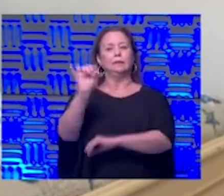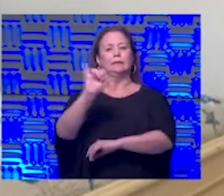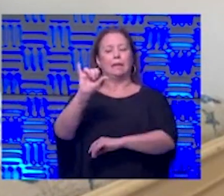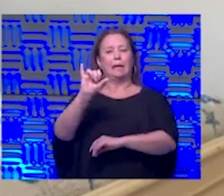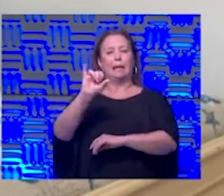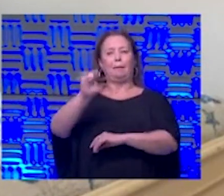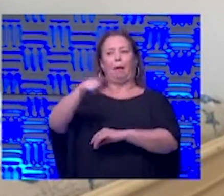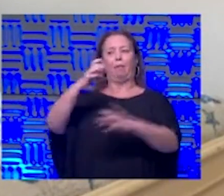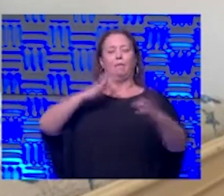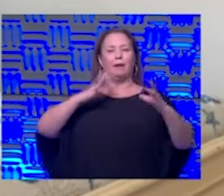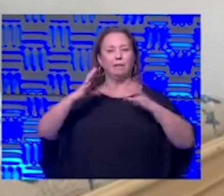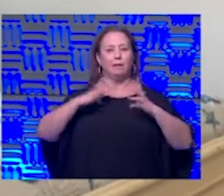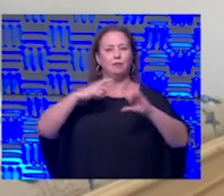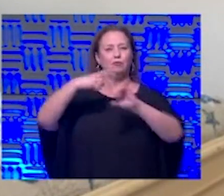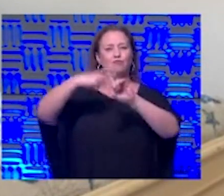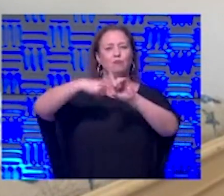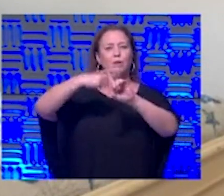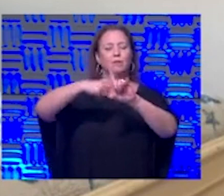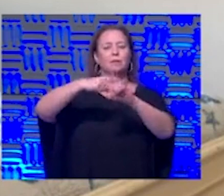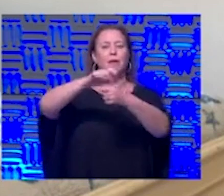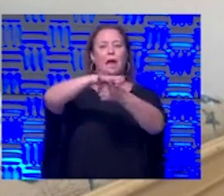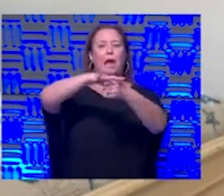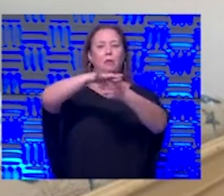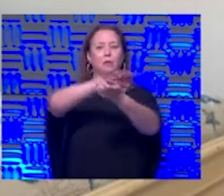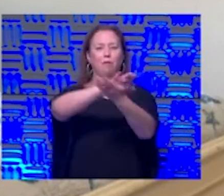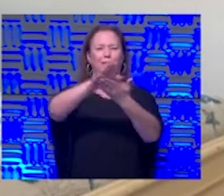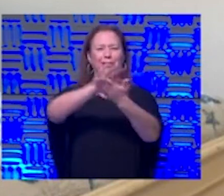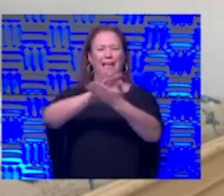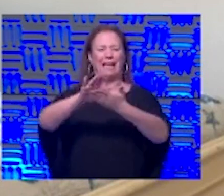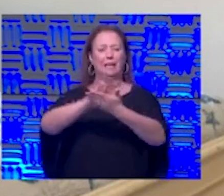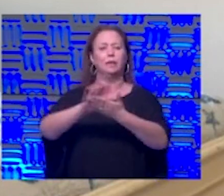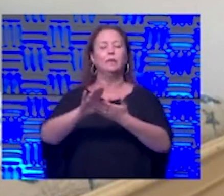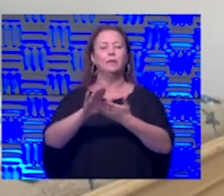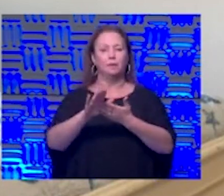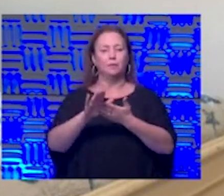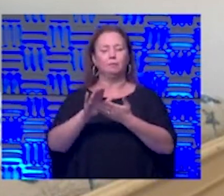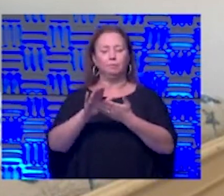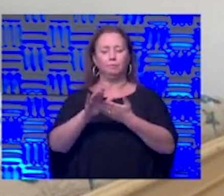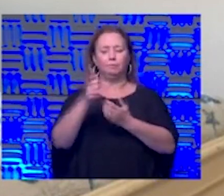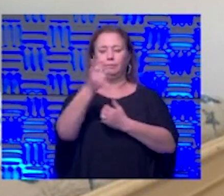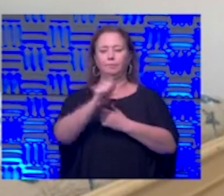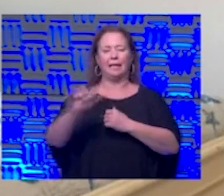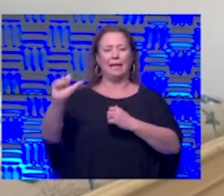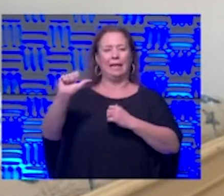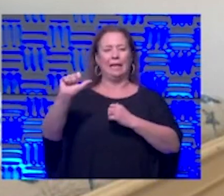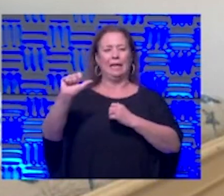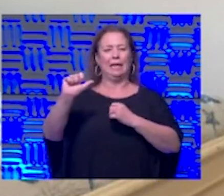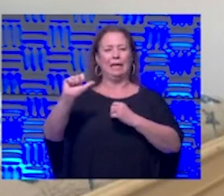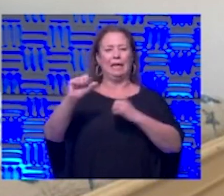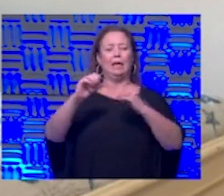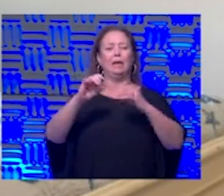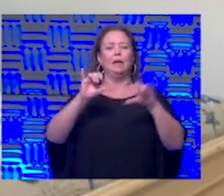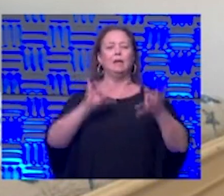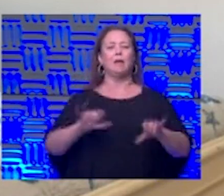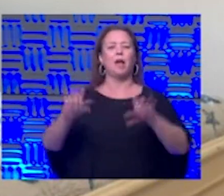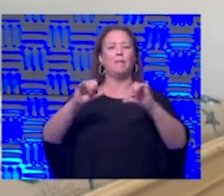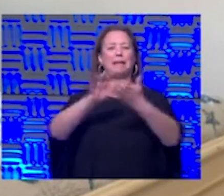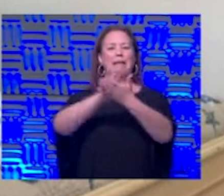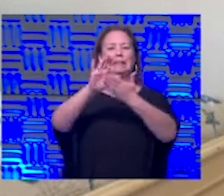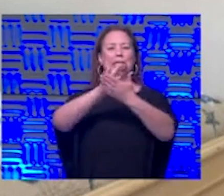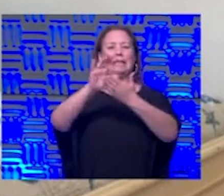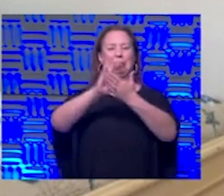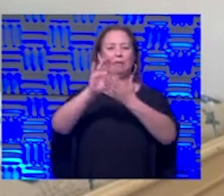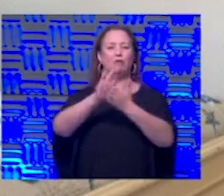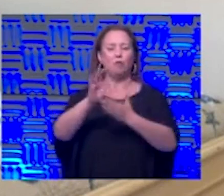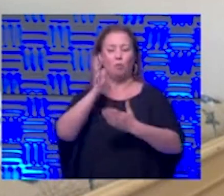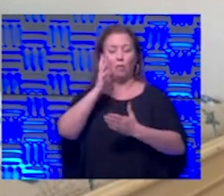other vacation rentals. Areas are cleaned. Any household common household cleaner, for the most part,